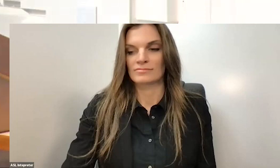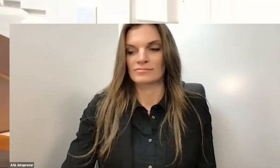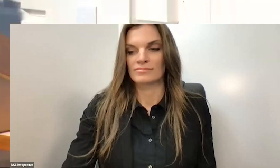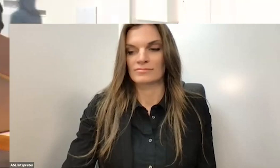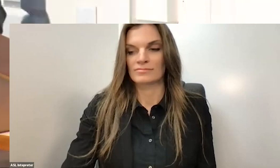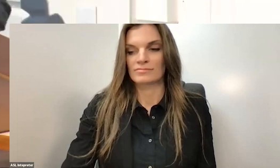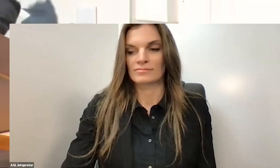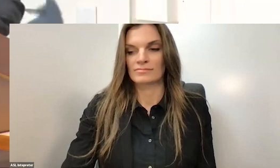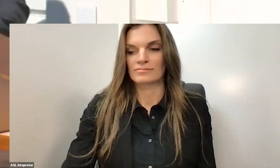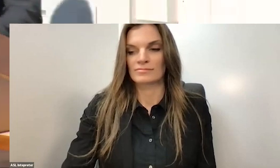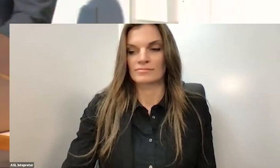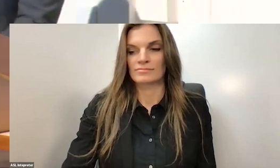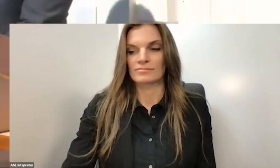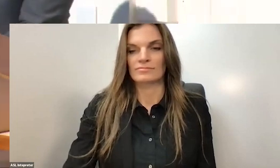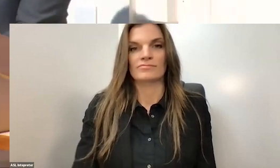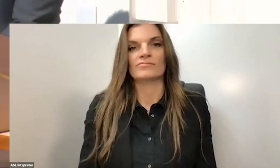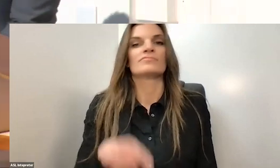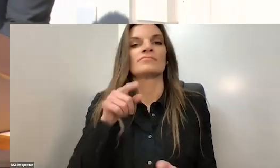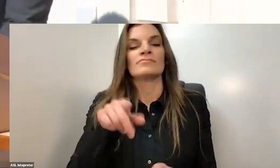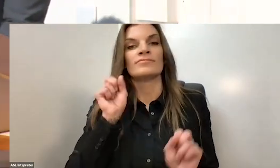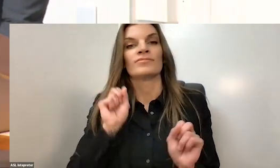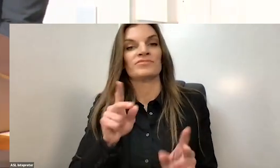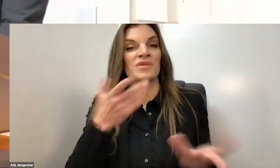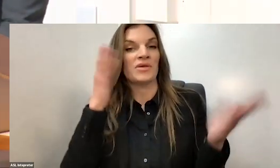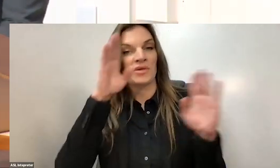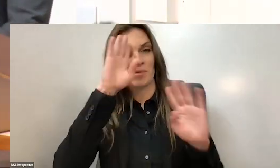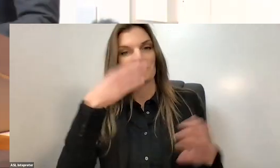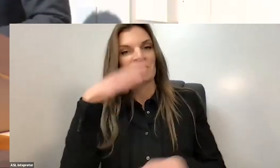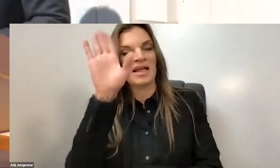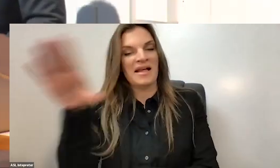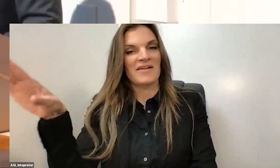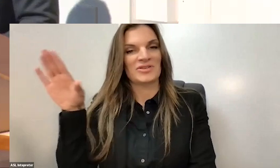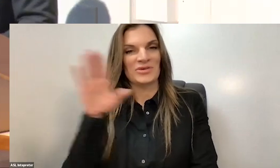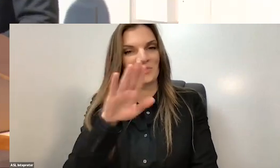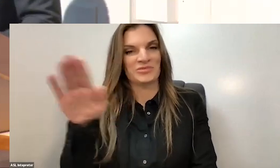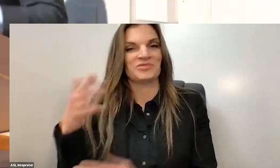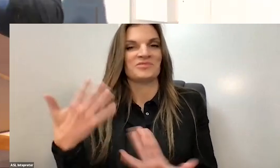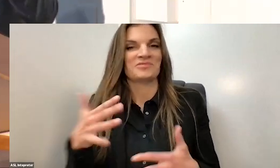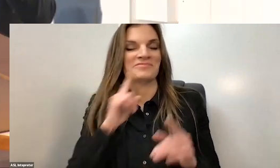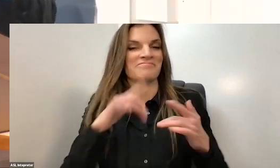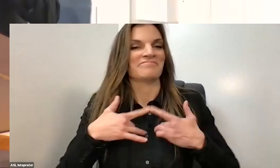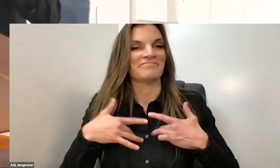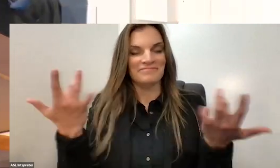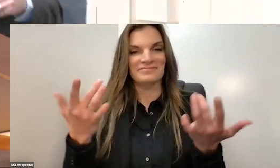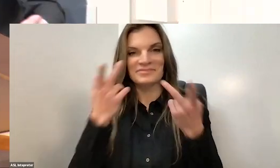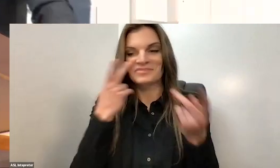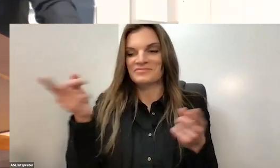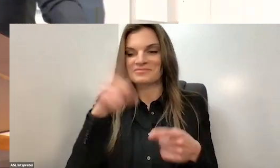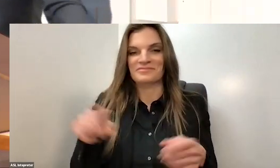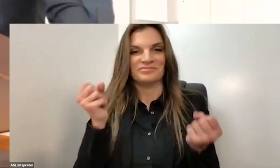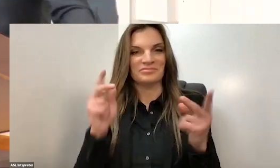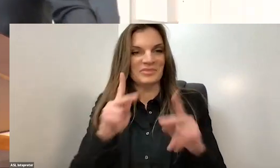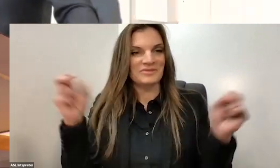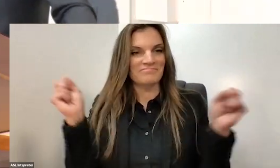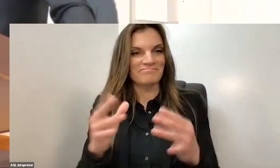Thank you, Kyle. Thank you. Well, good afternoon, everyone. It sure is wonderful to see so many people join